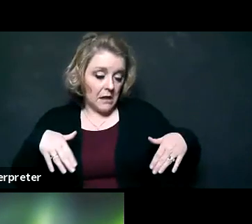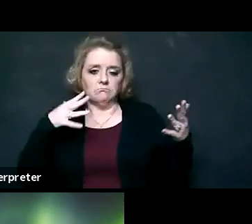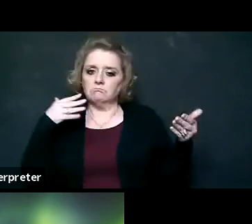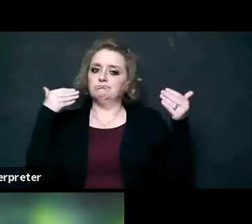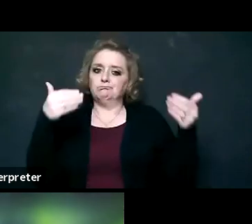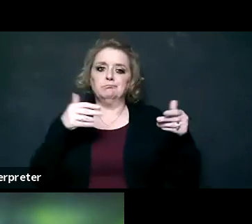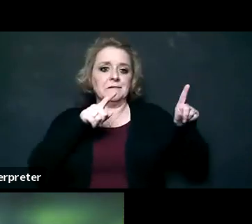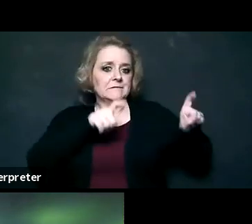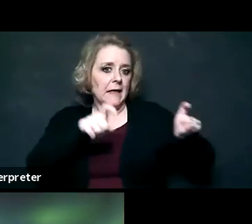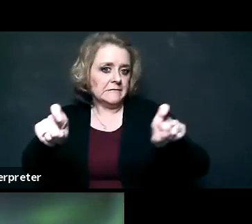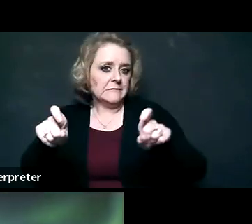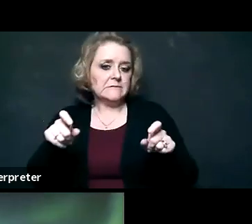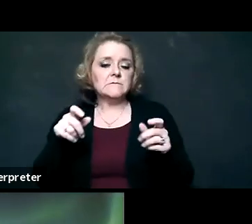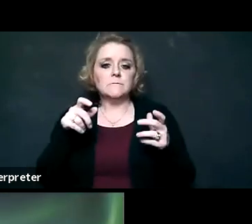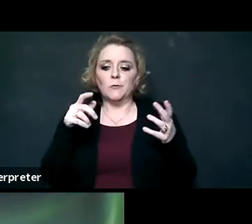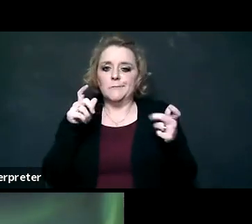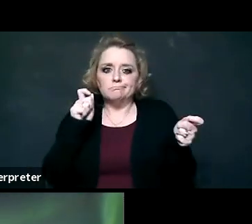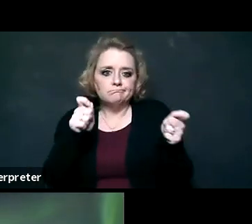strategies.